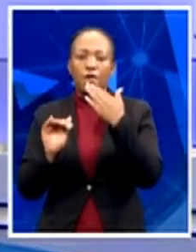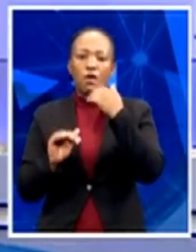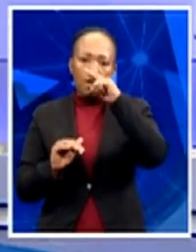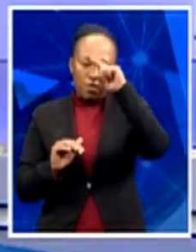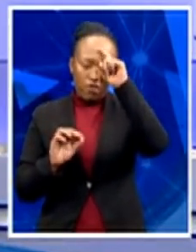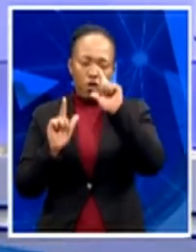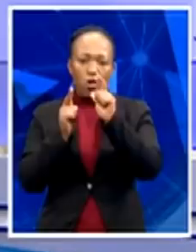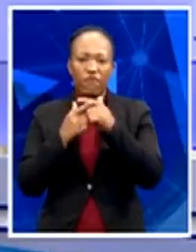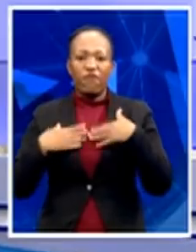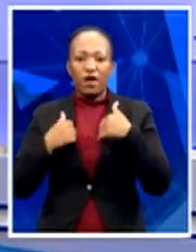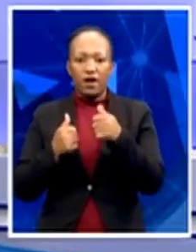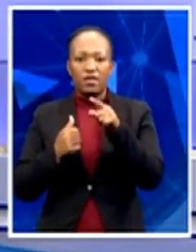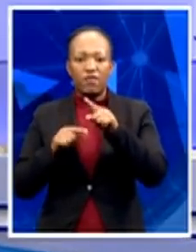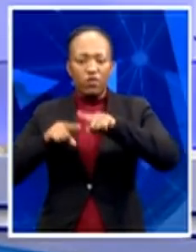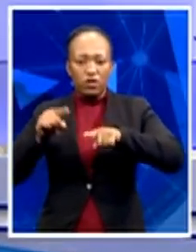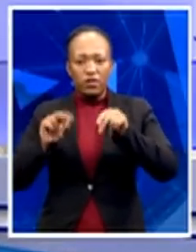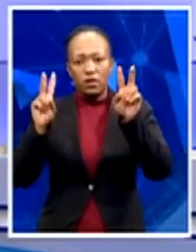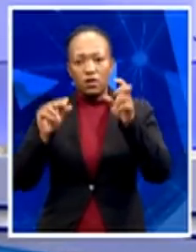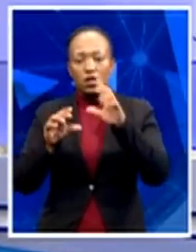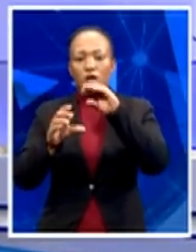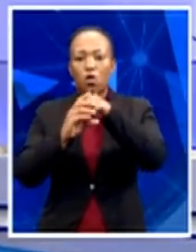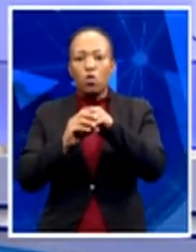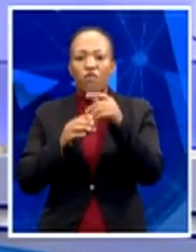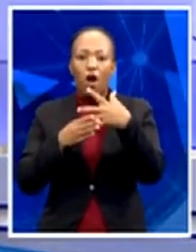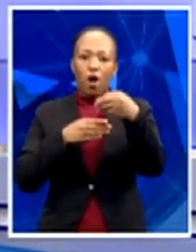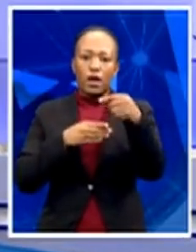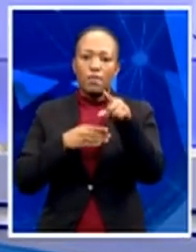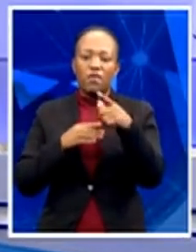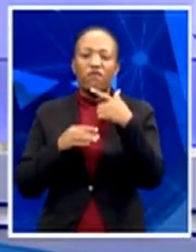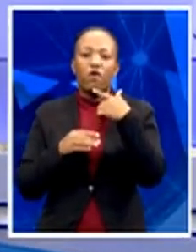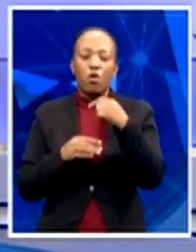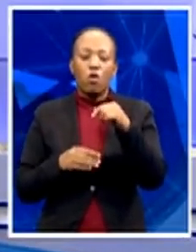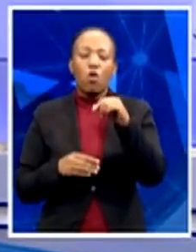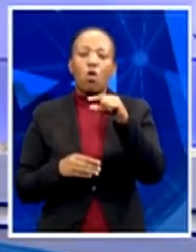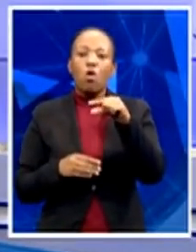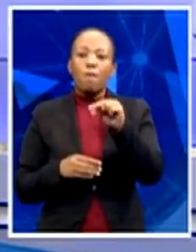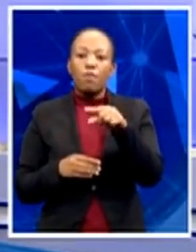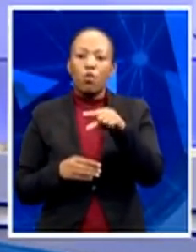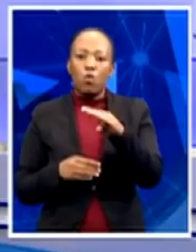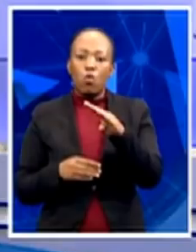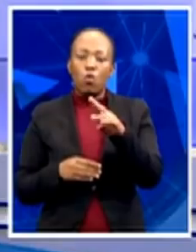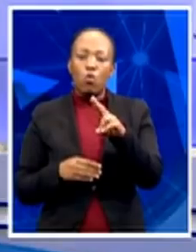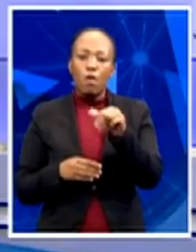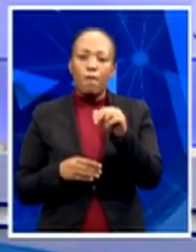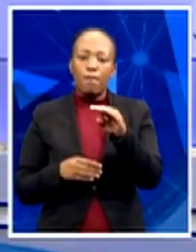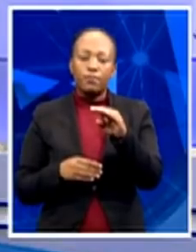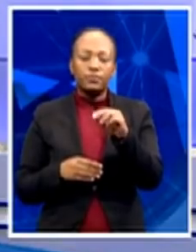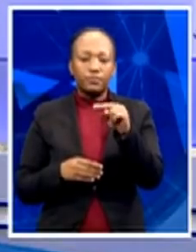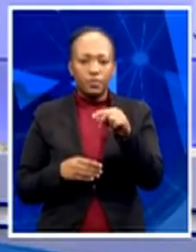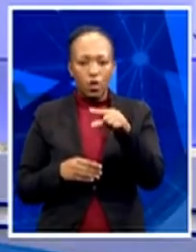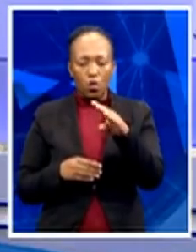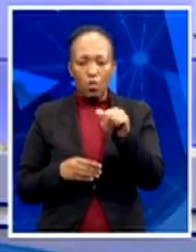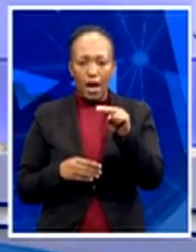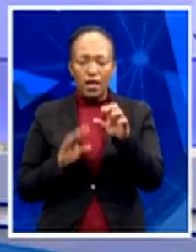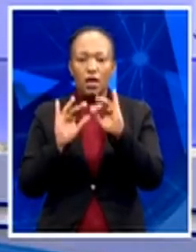issues, including the outcomes of the Ngubane report. This report on the Digital Vibes contract, finding that